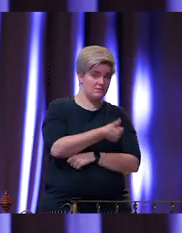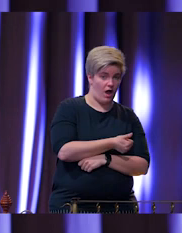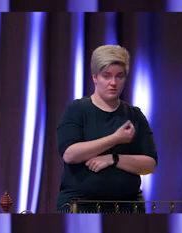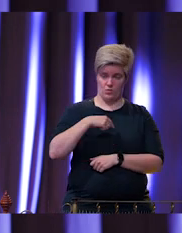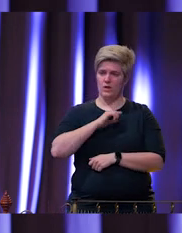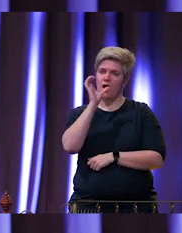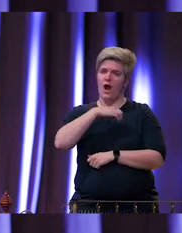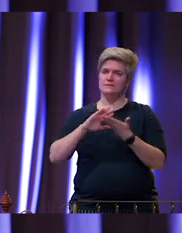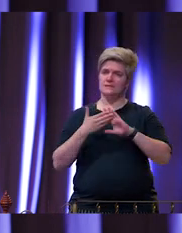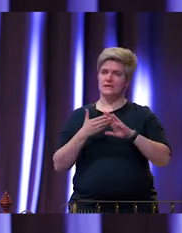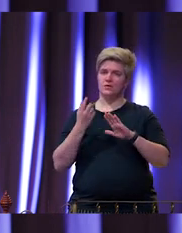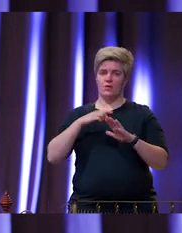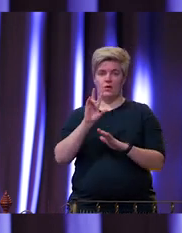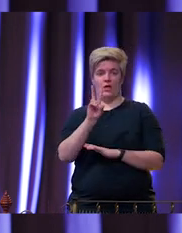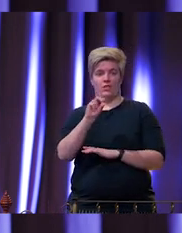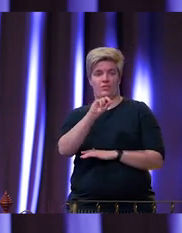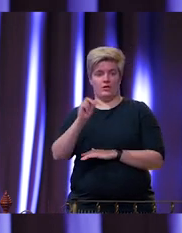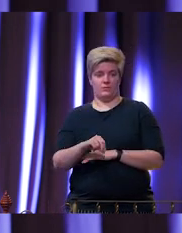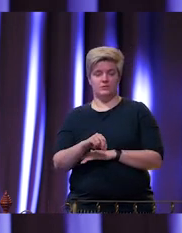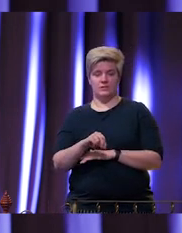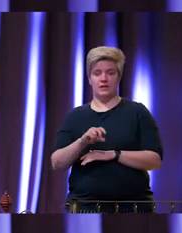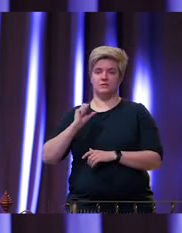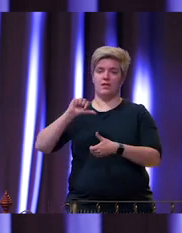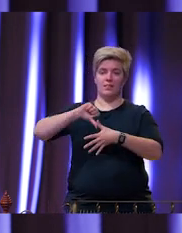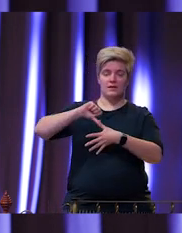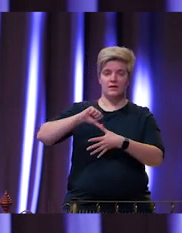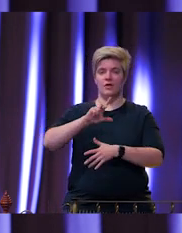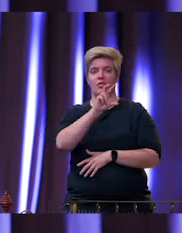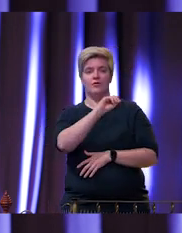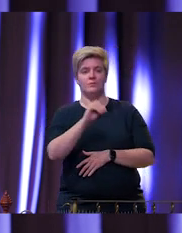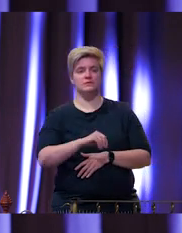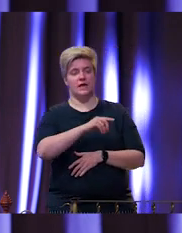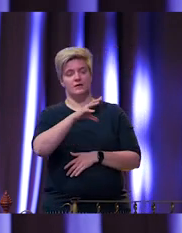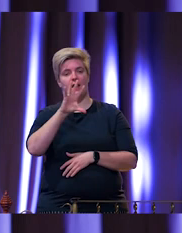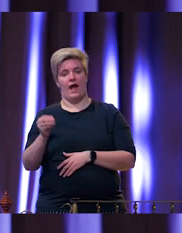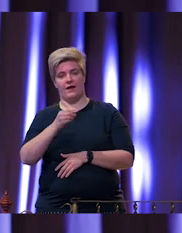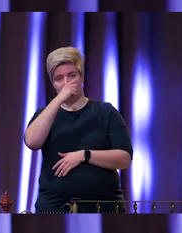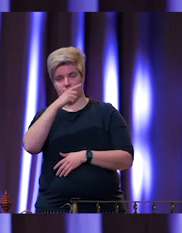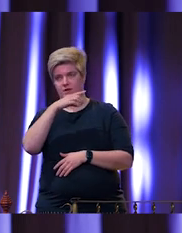we are 30% Latine, 30% African American, and 30% white.